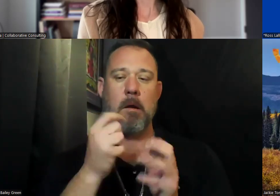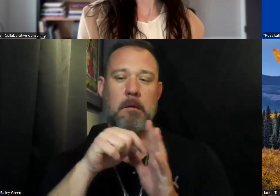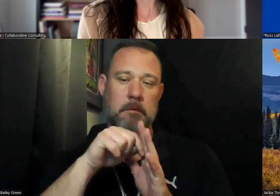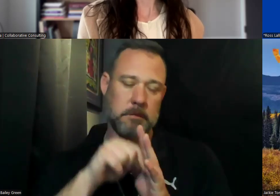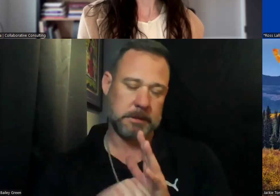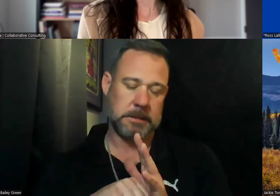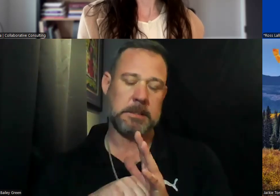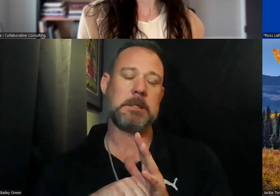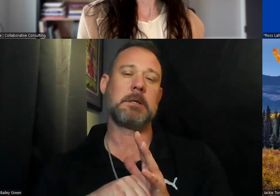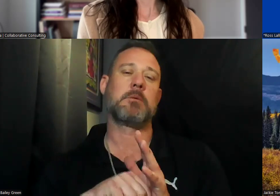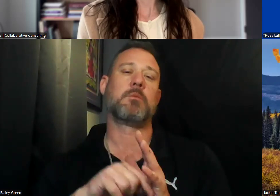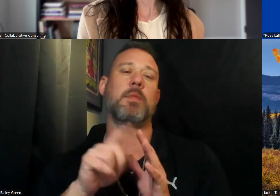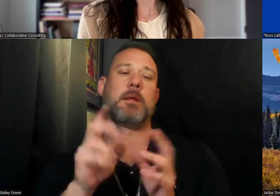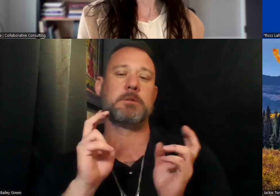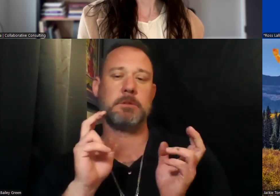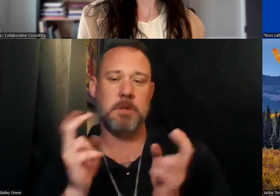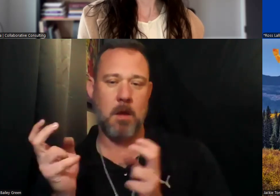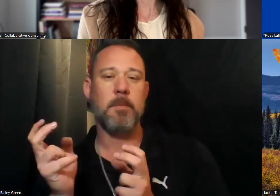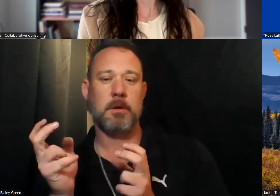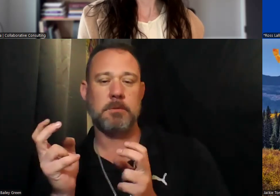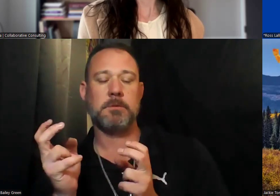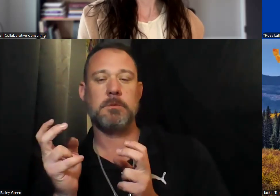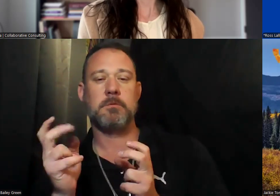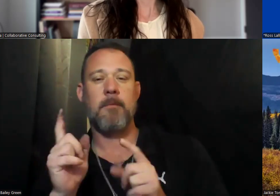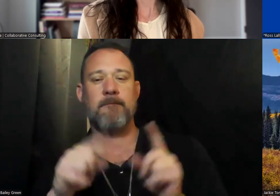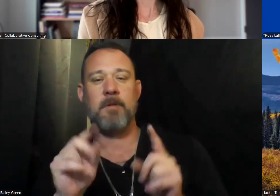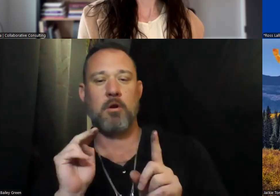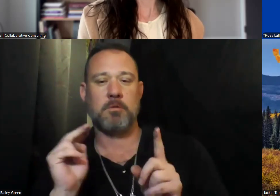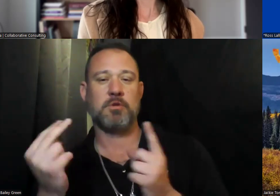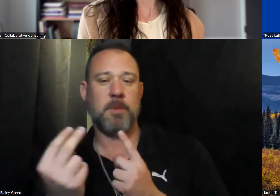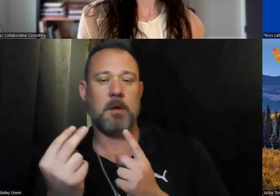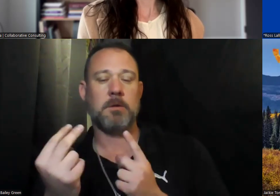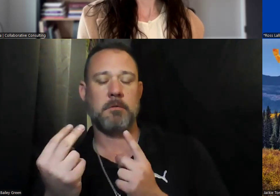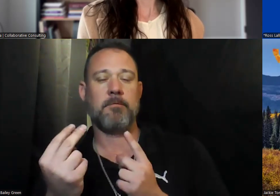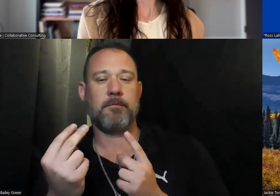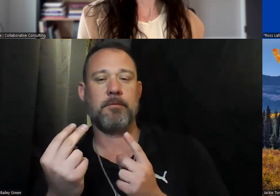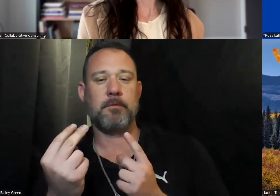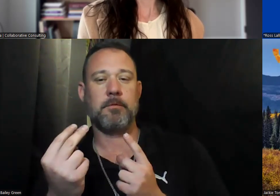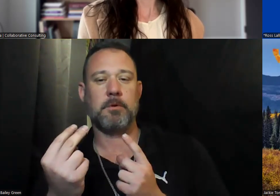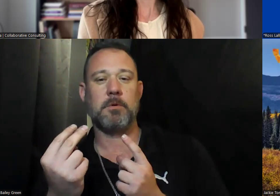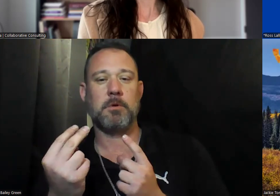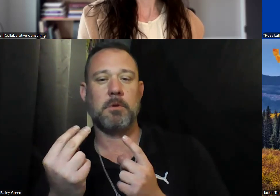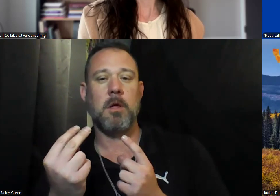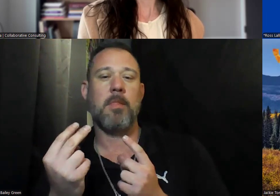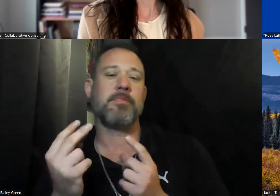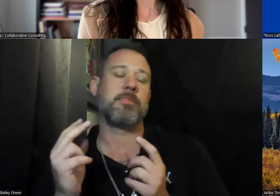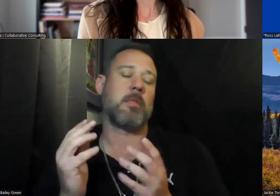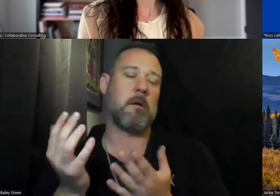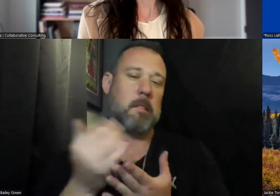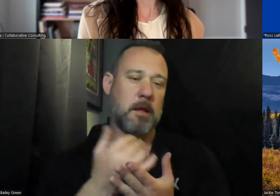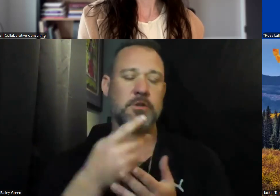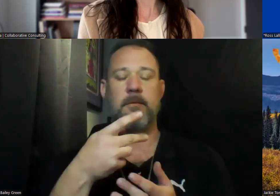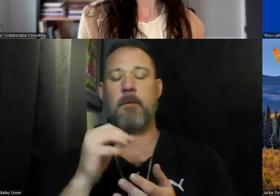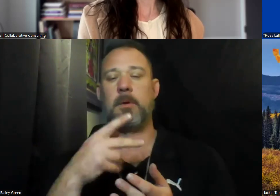dive into these topics, but also from the various perspectives and lenses that each of those, the collection of